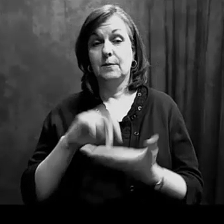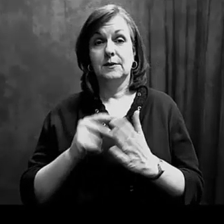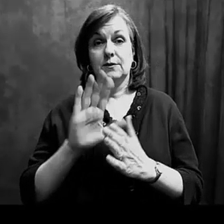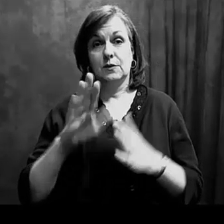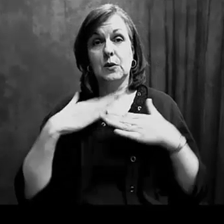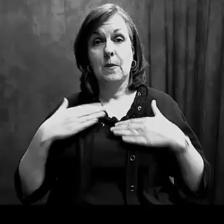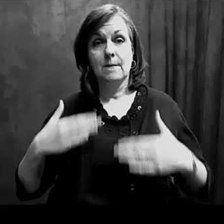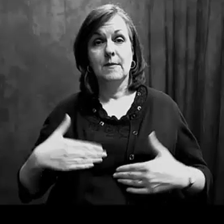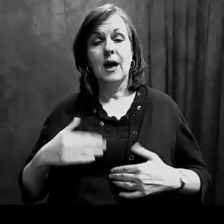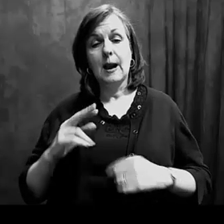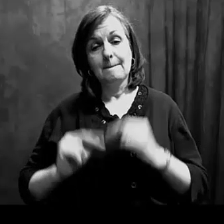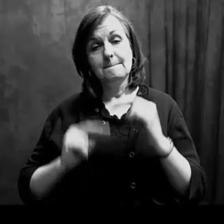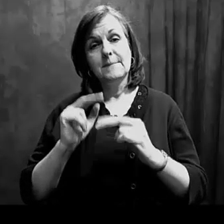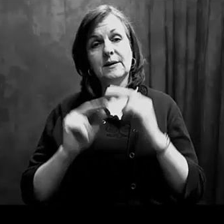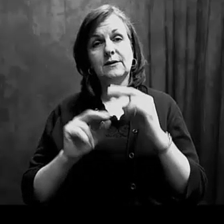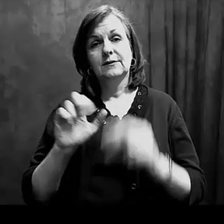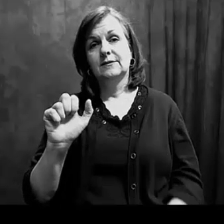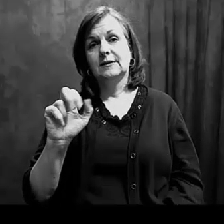antibodies.